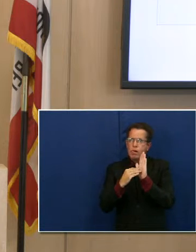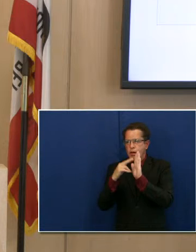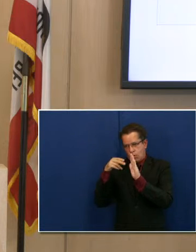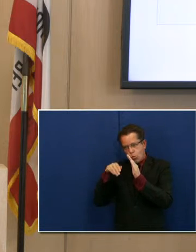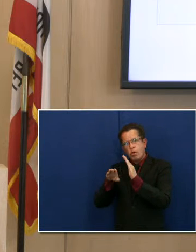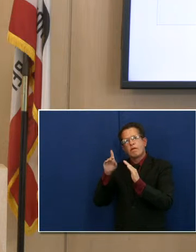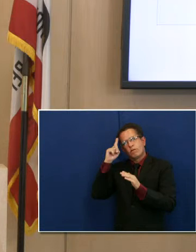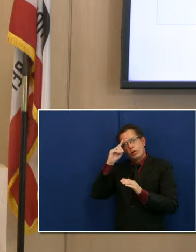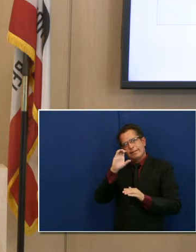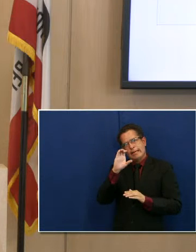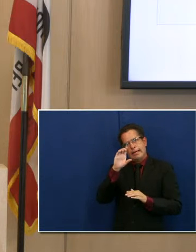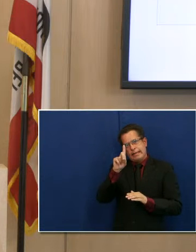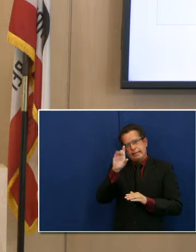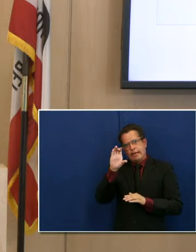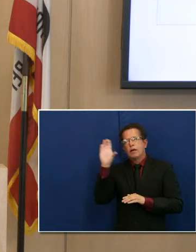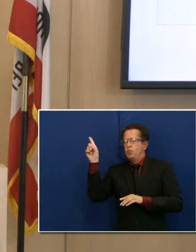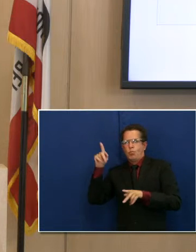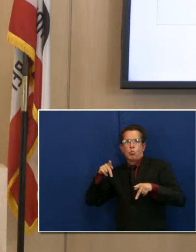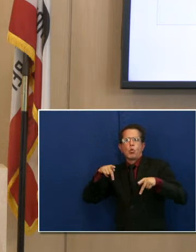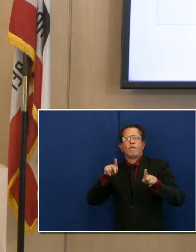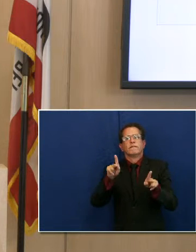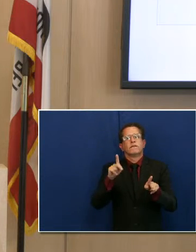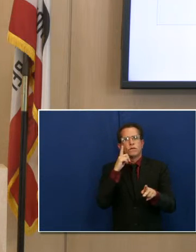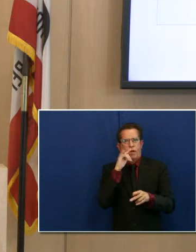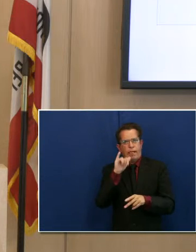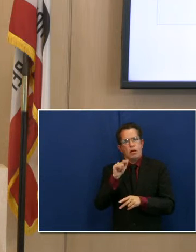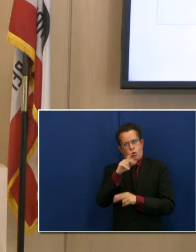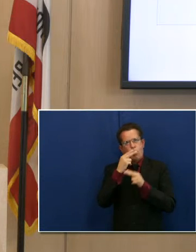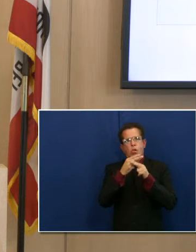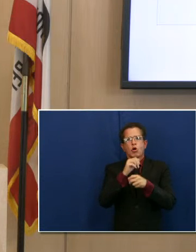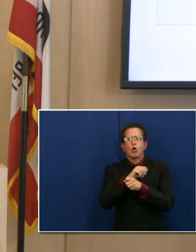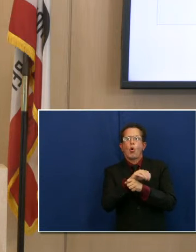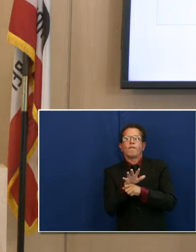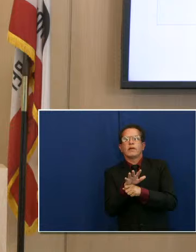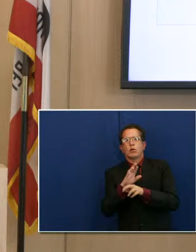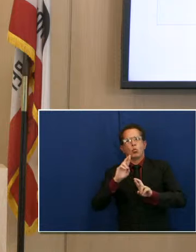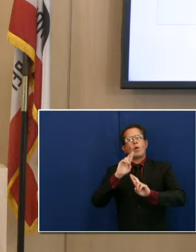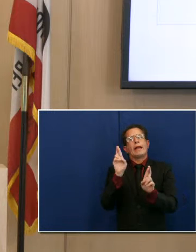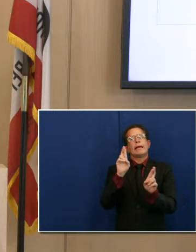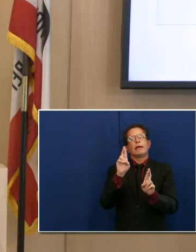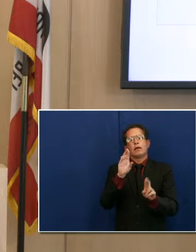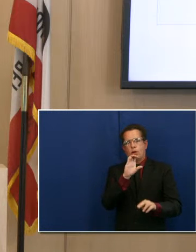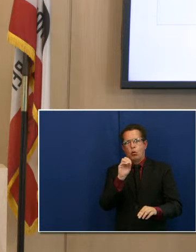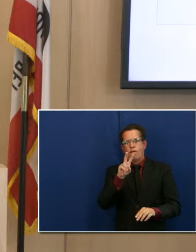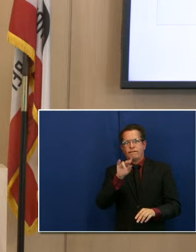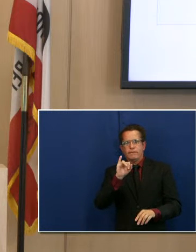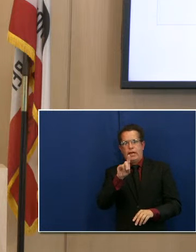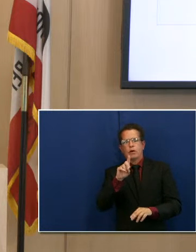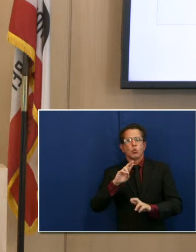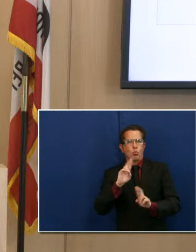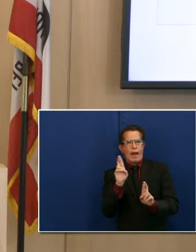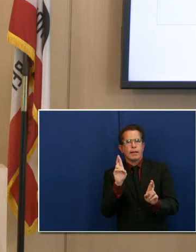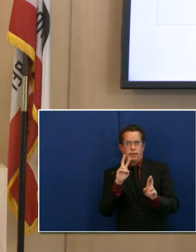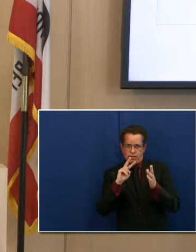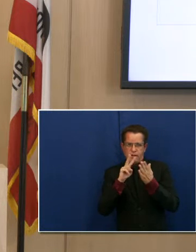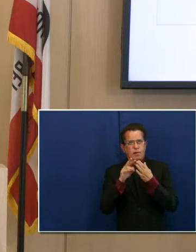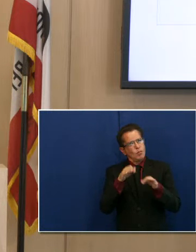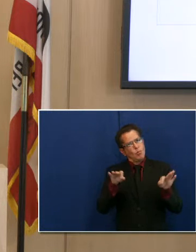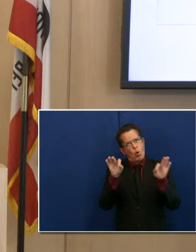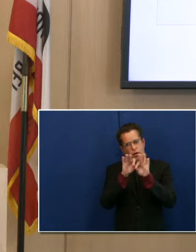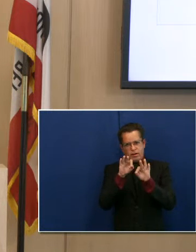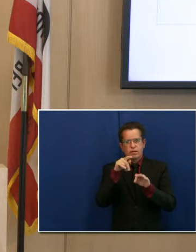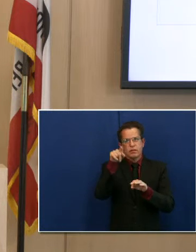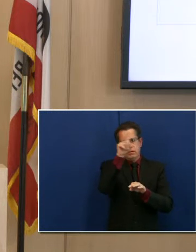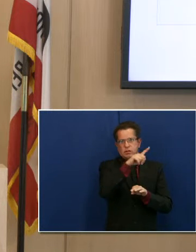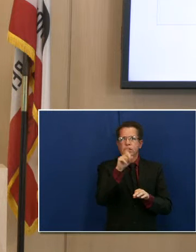Control and Prevention COVID-ready platform. So that's very important as our staff,